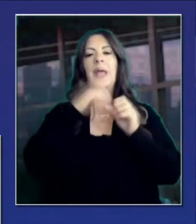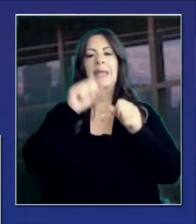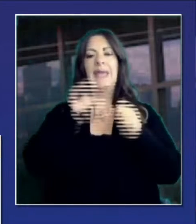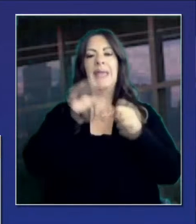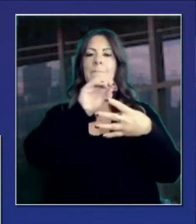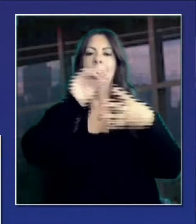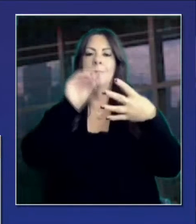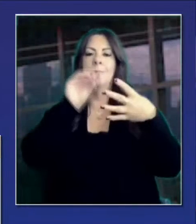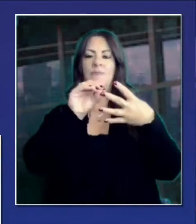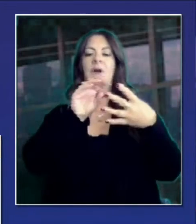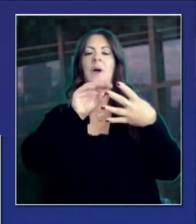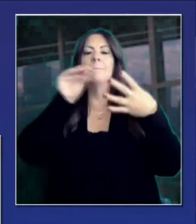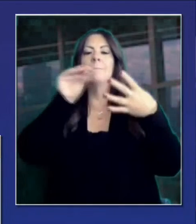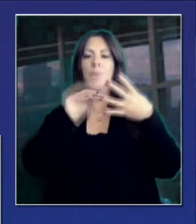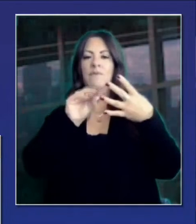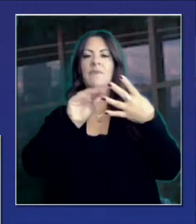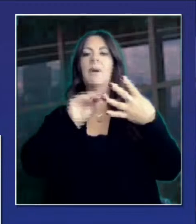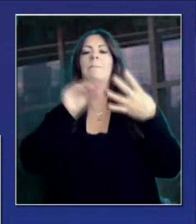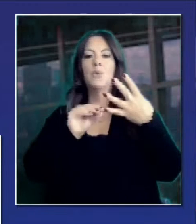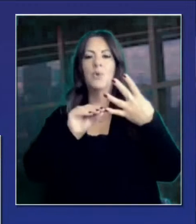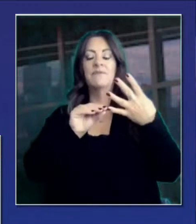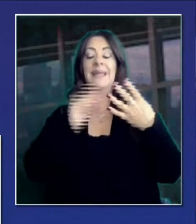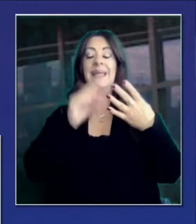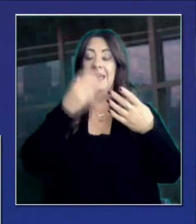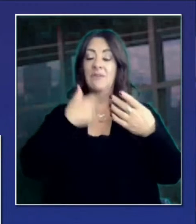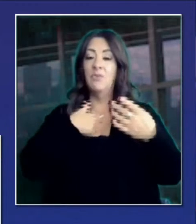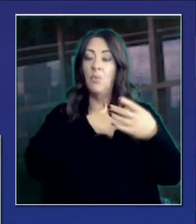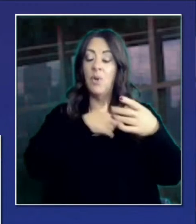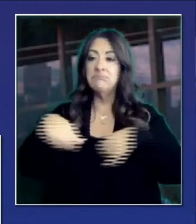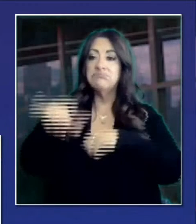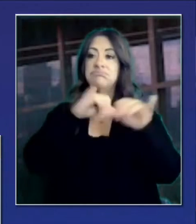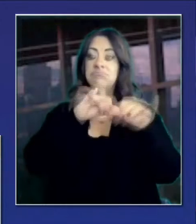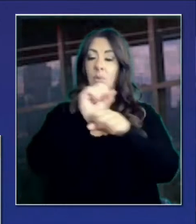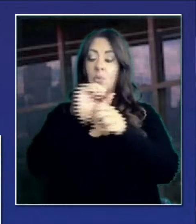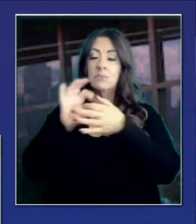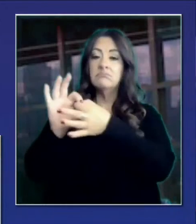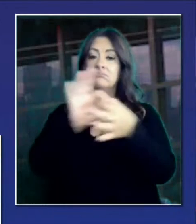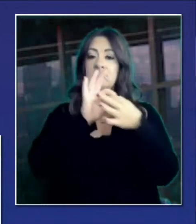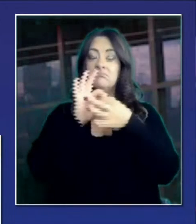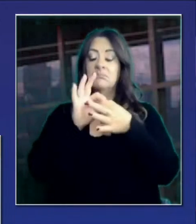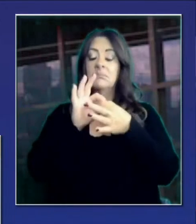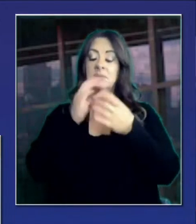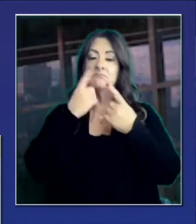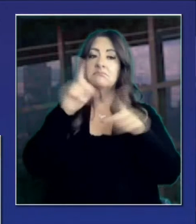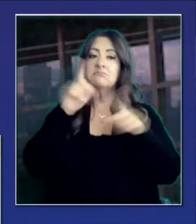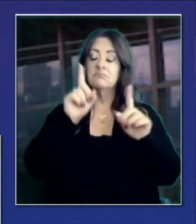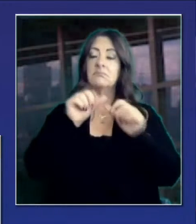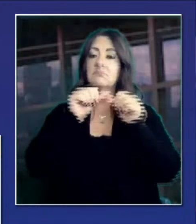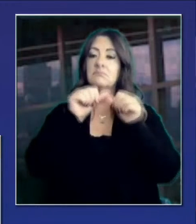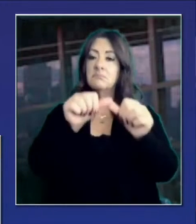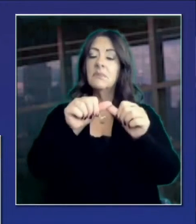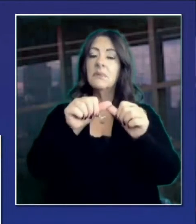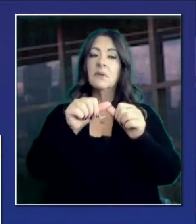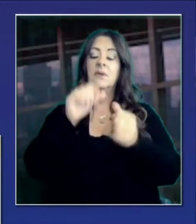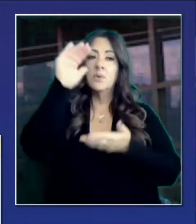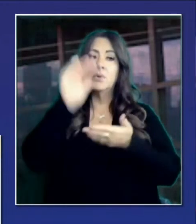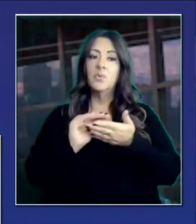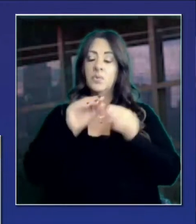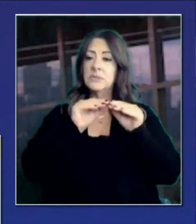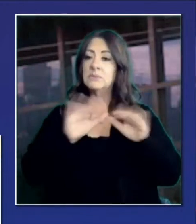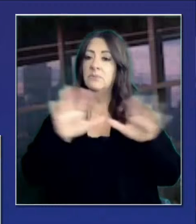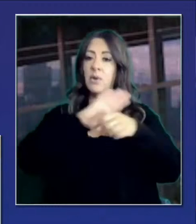our behavior, individually, collectively, based upon our success at continuing to mitigate the growth and